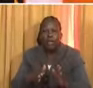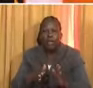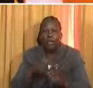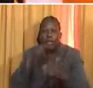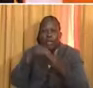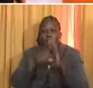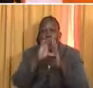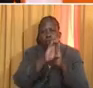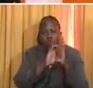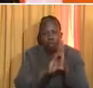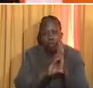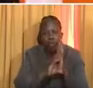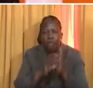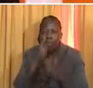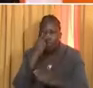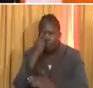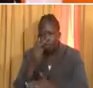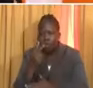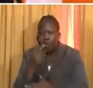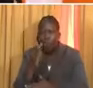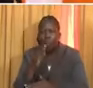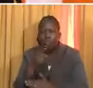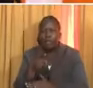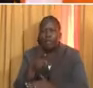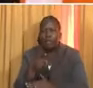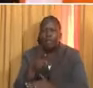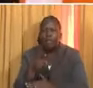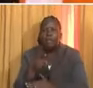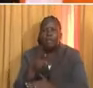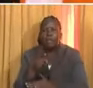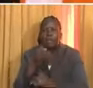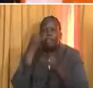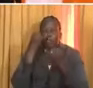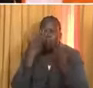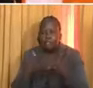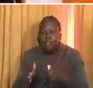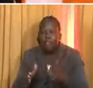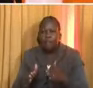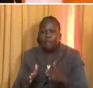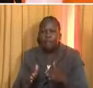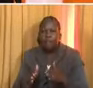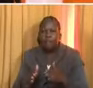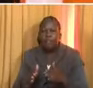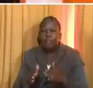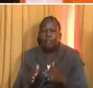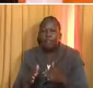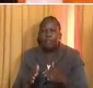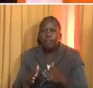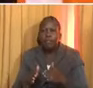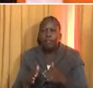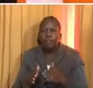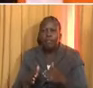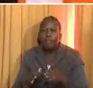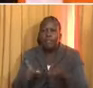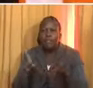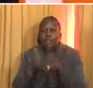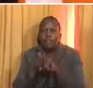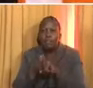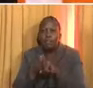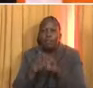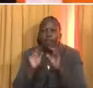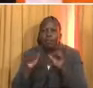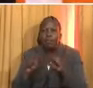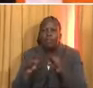In view of the foregoing, the inescapable conclusion is that I'm in respectful